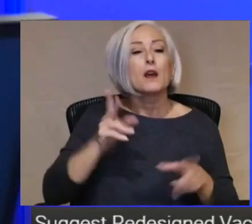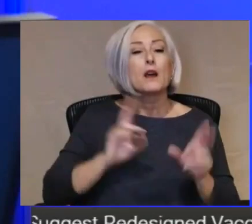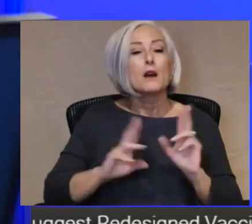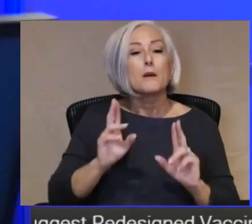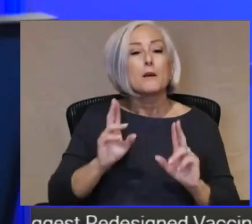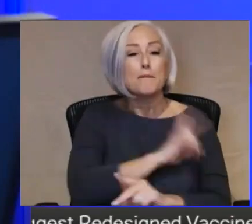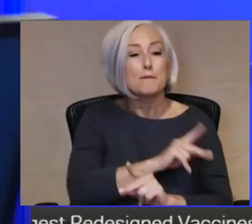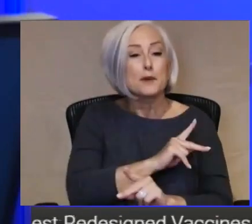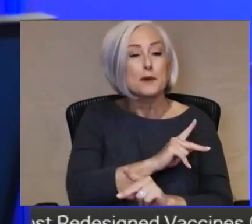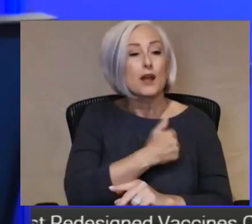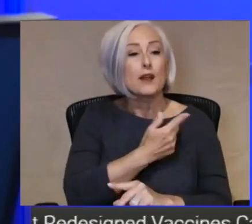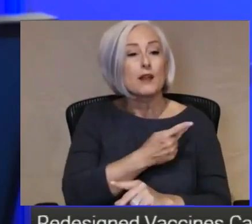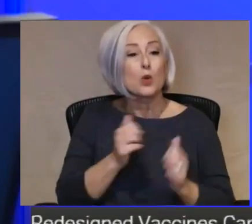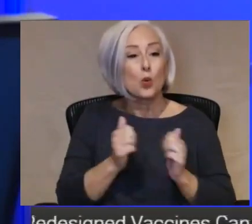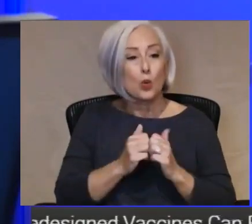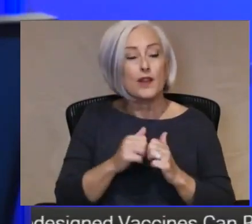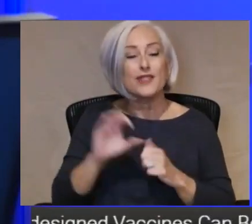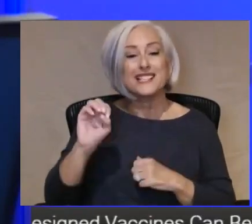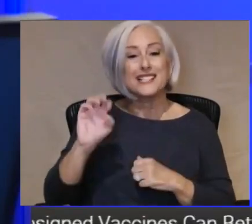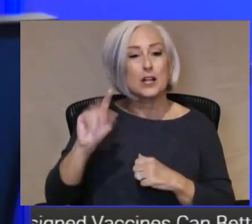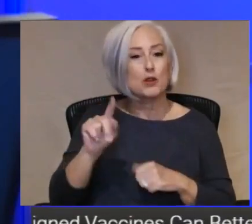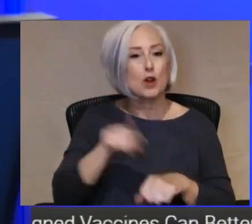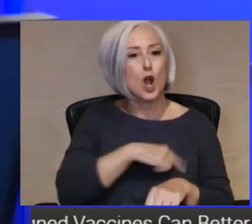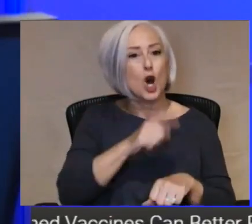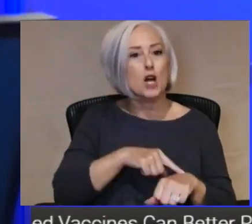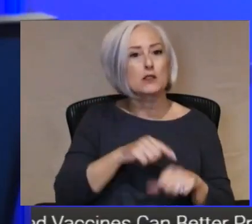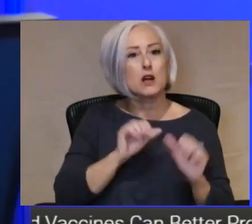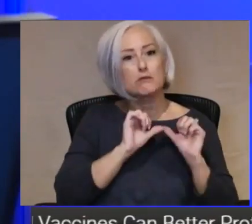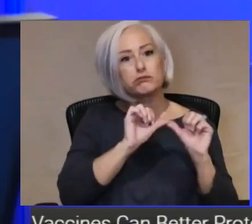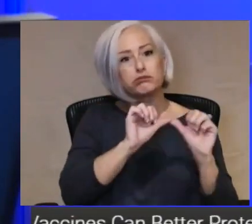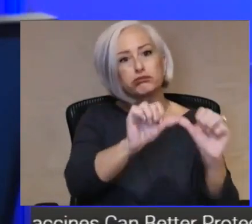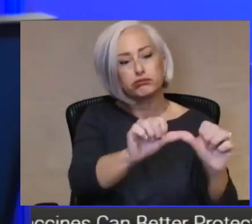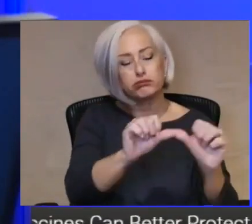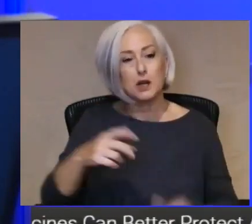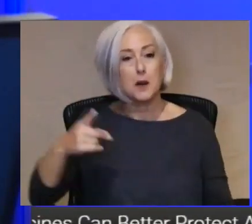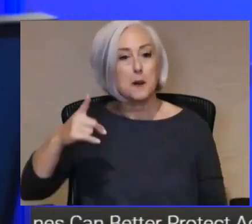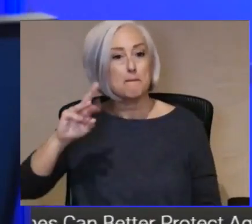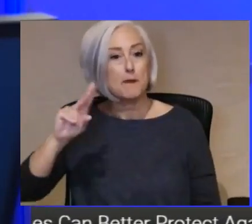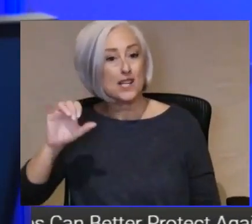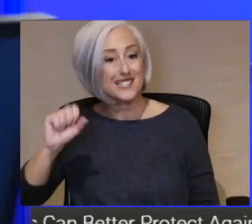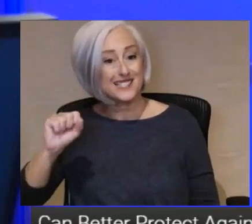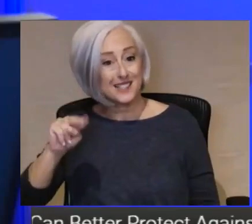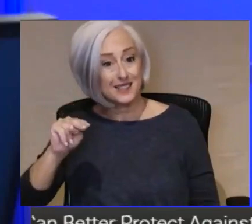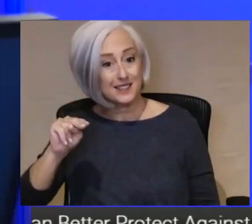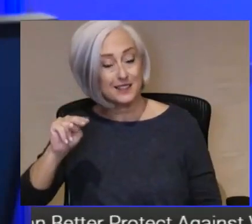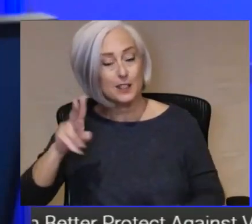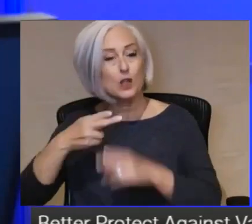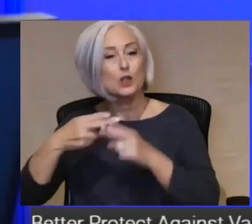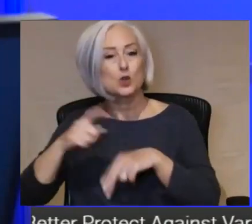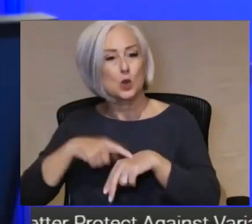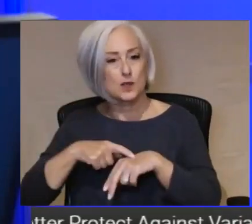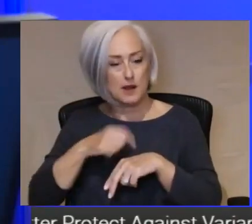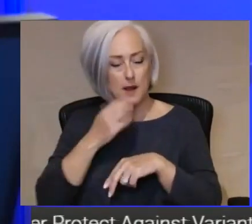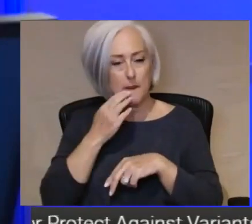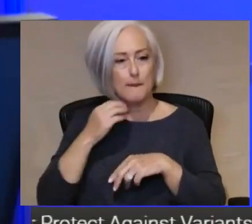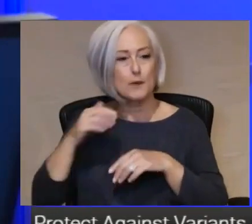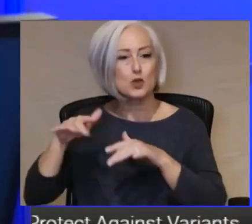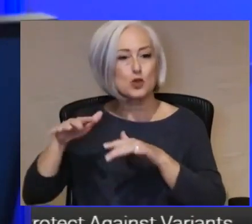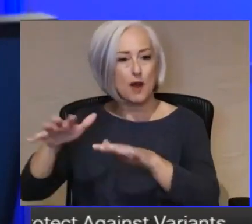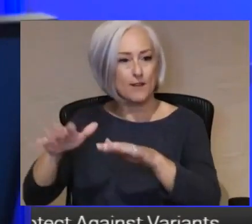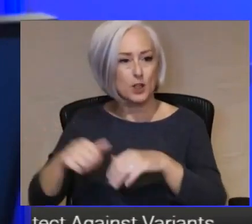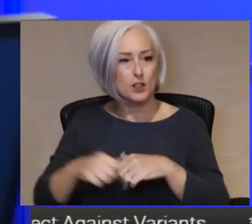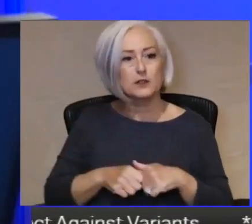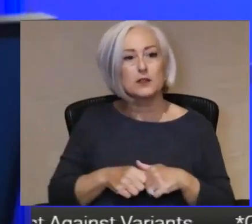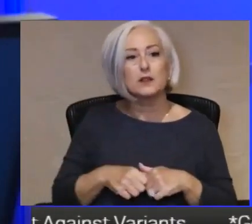for a long time. Patients with Parkinson's usually have tremor for a short period of time. Patients with essential tremor have large,